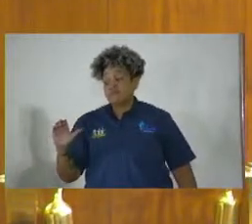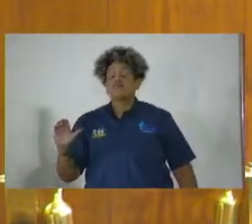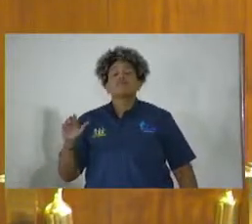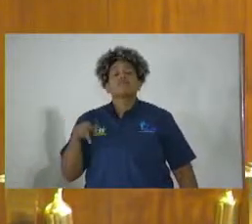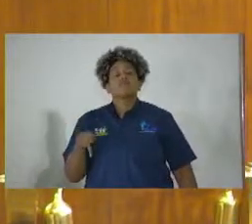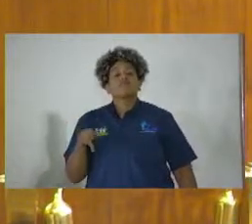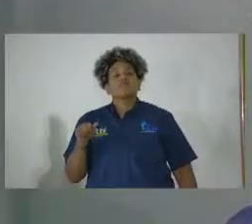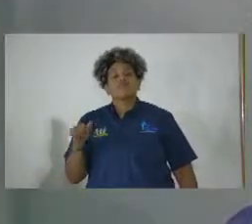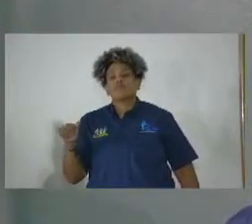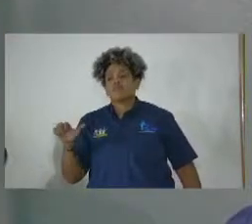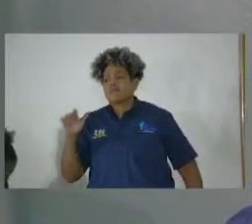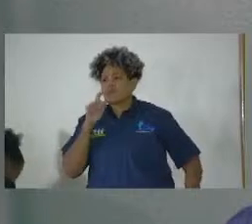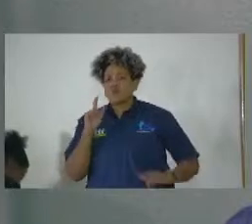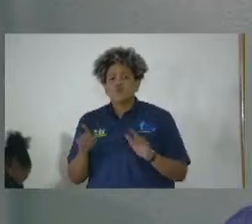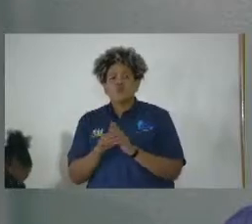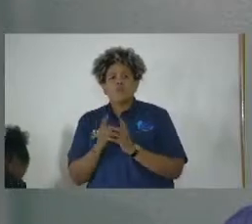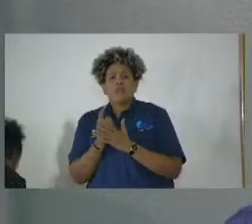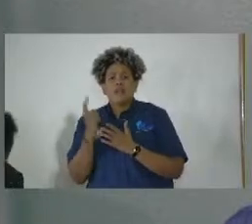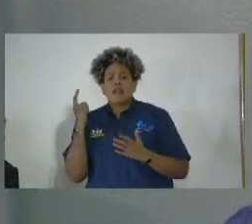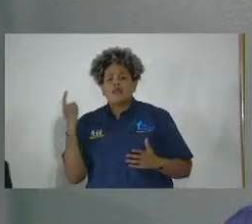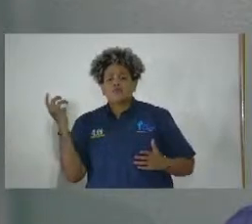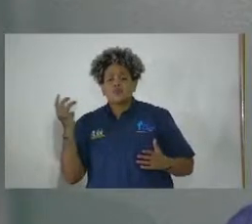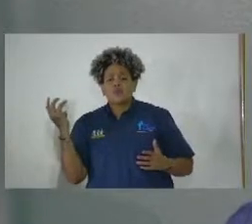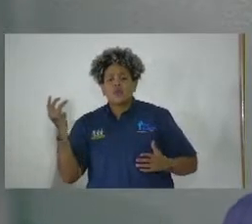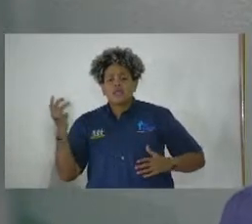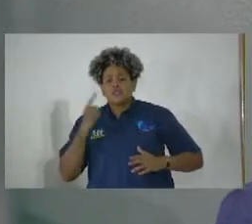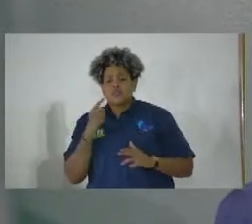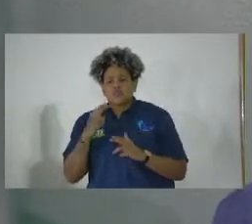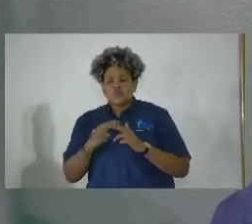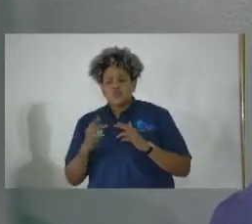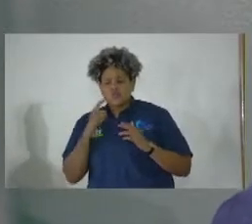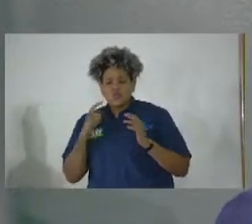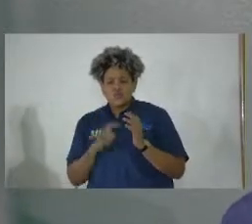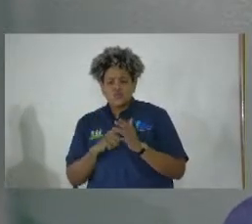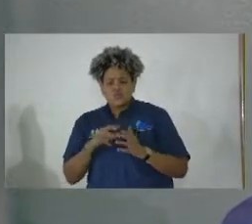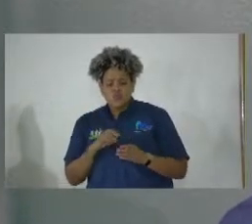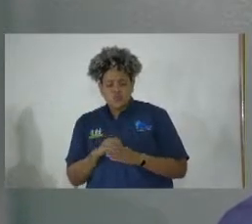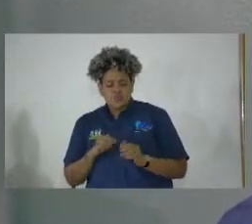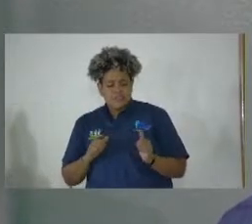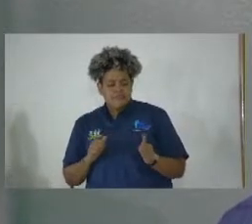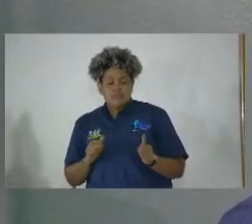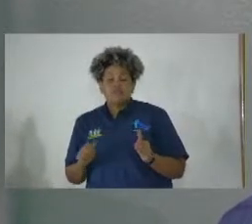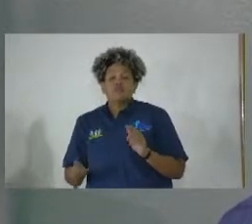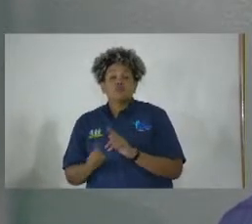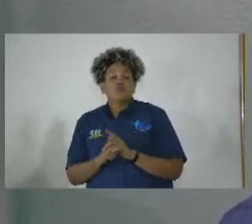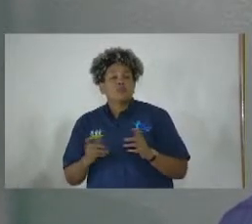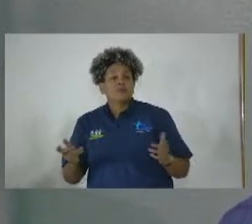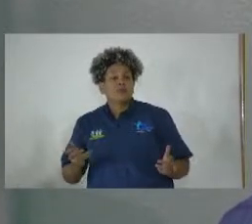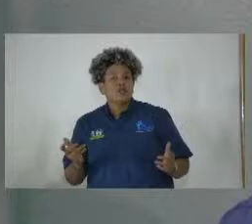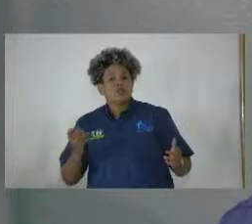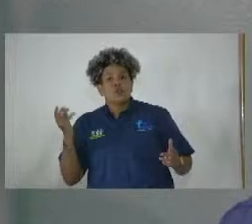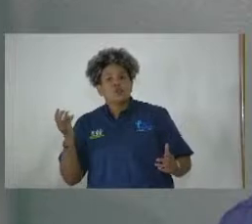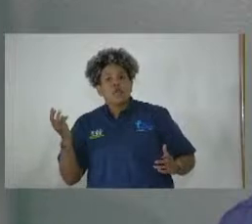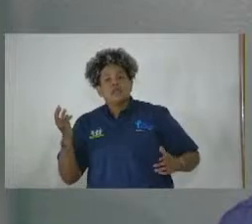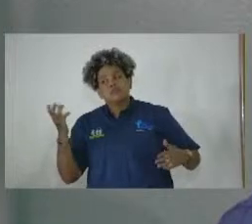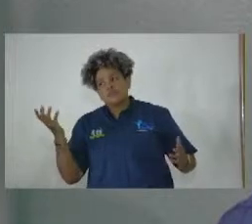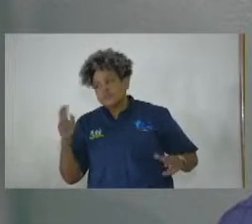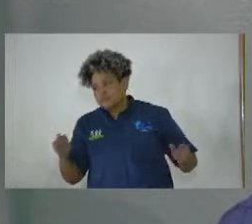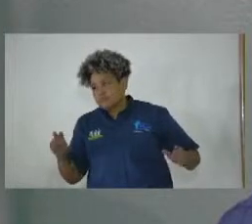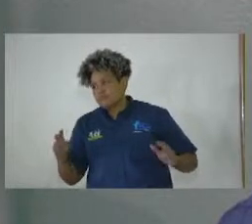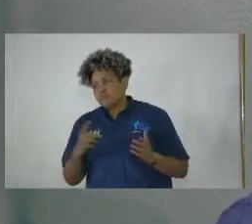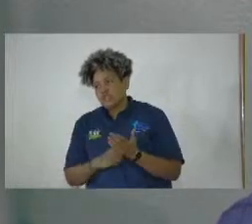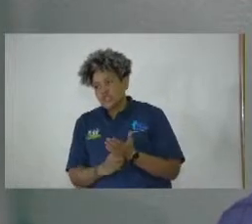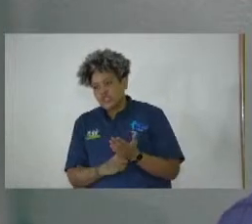that turned out last week, Wednesday, at short notice, inclusive of yourself, Mr. Speaker,